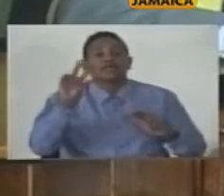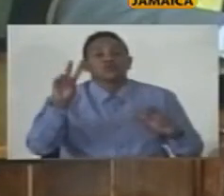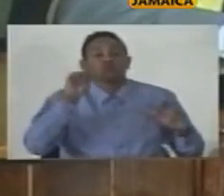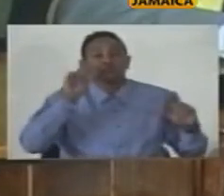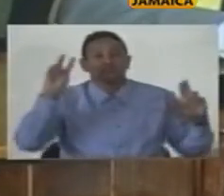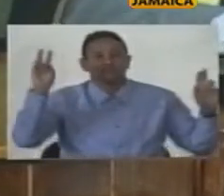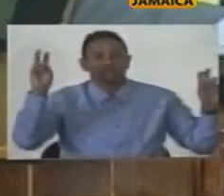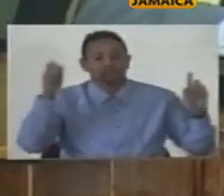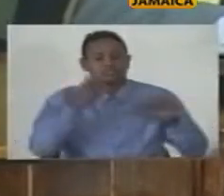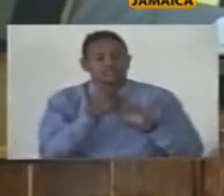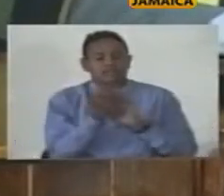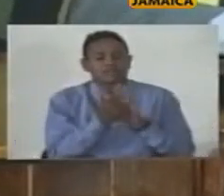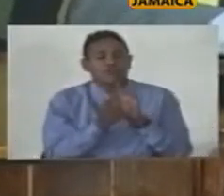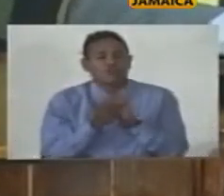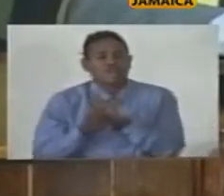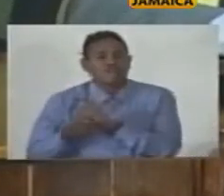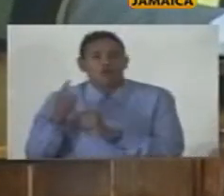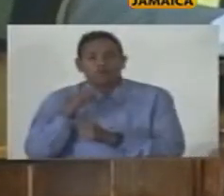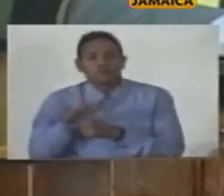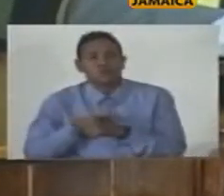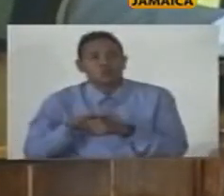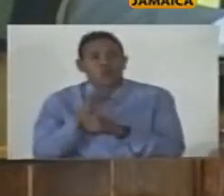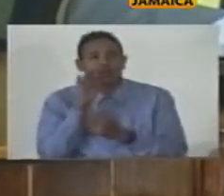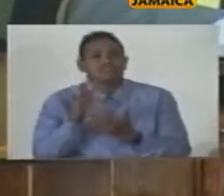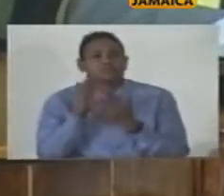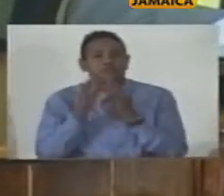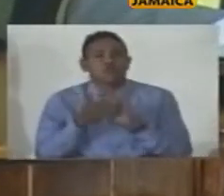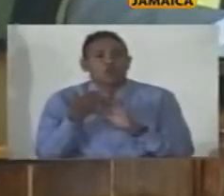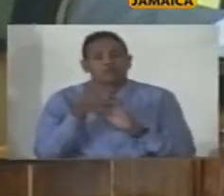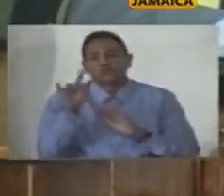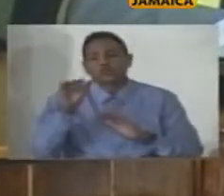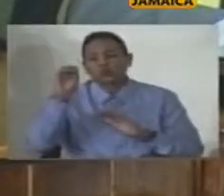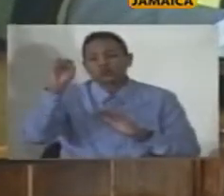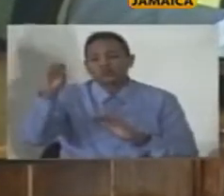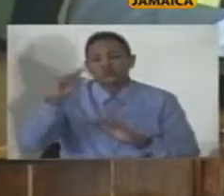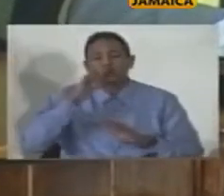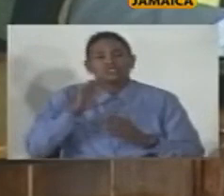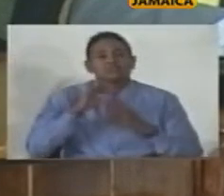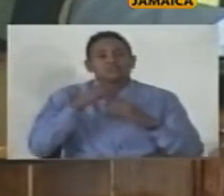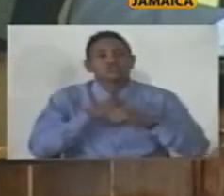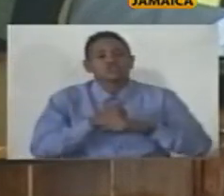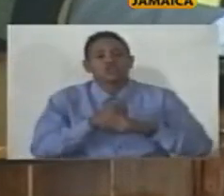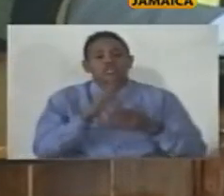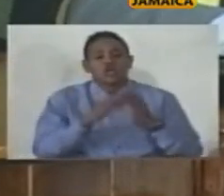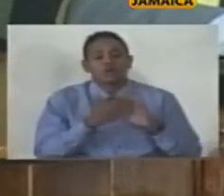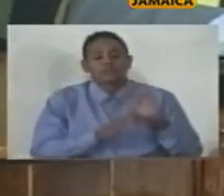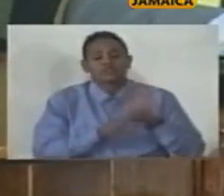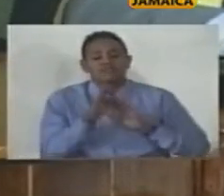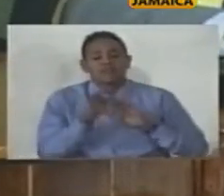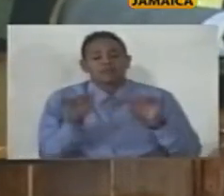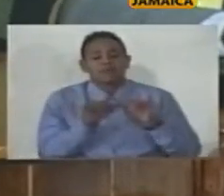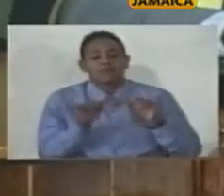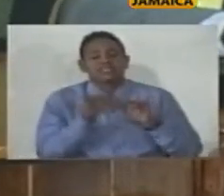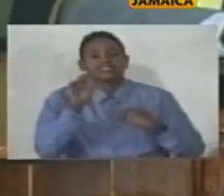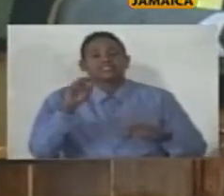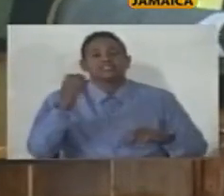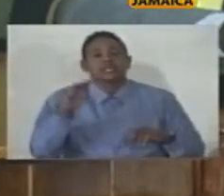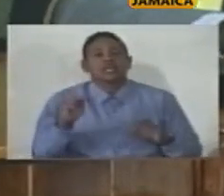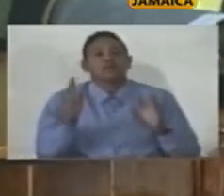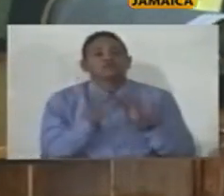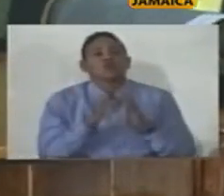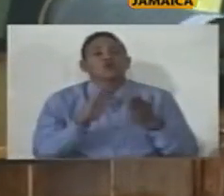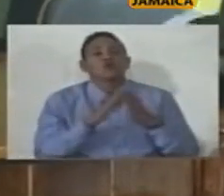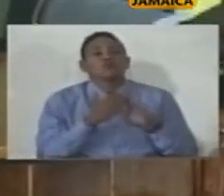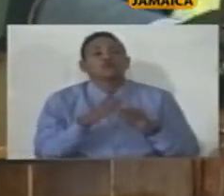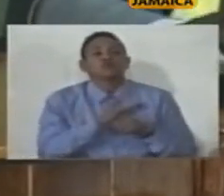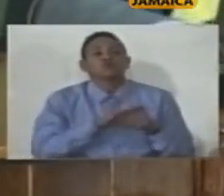Law Reform Zones of Special Operations, Special Security and Community Development Measures, Denham Town Community Zone